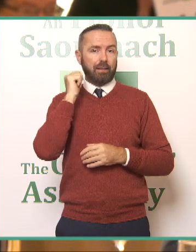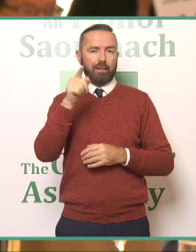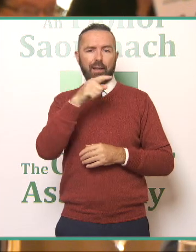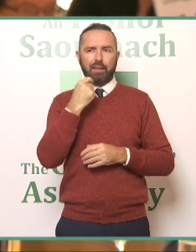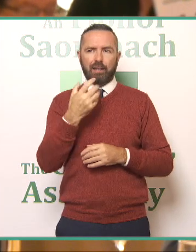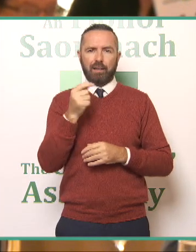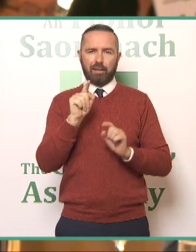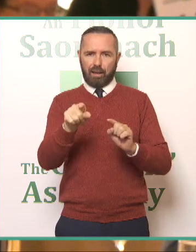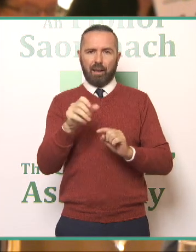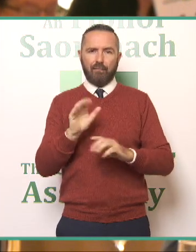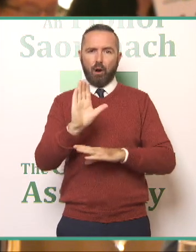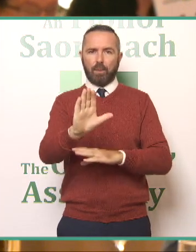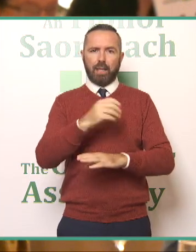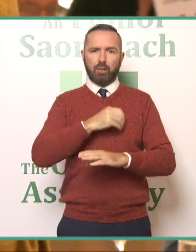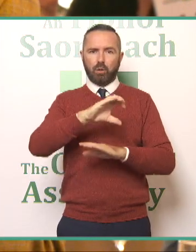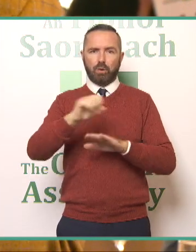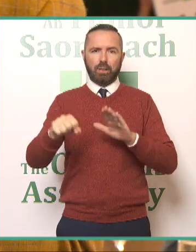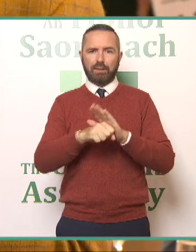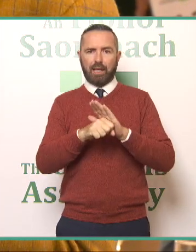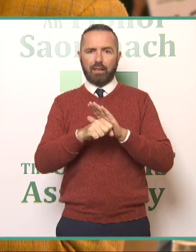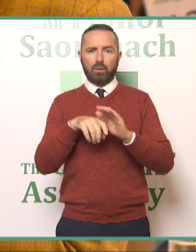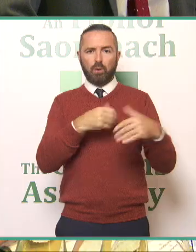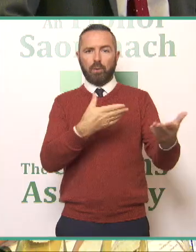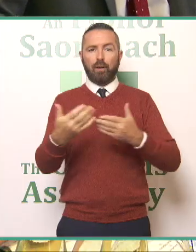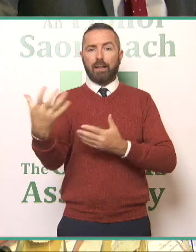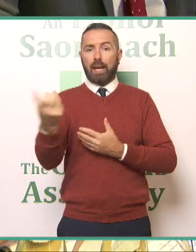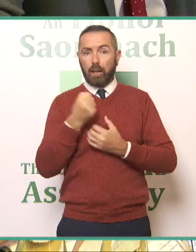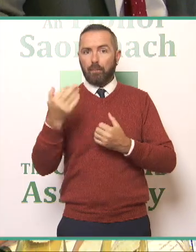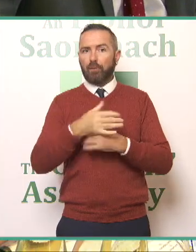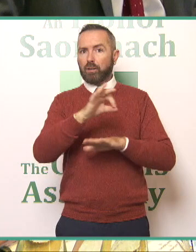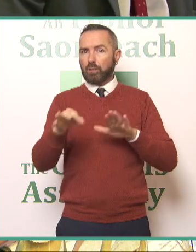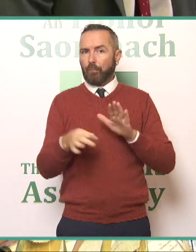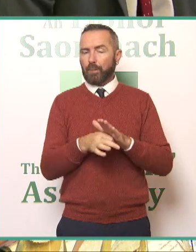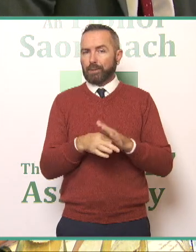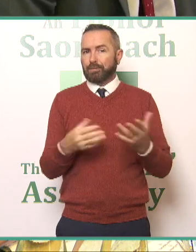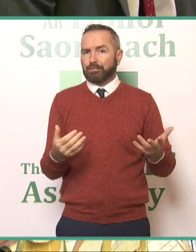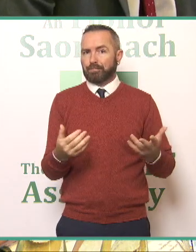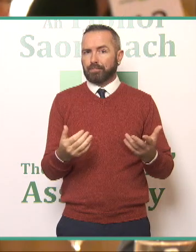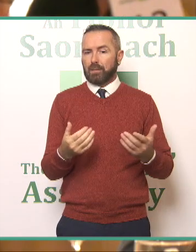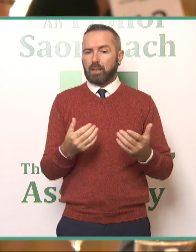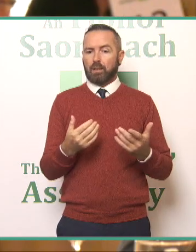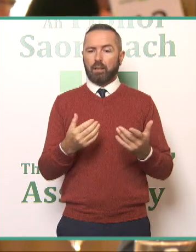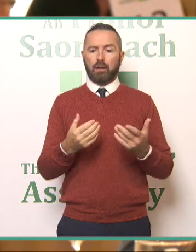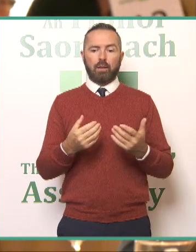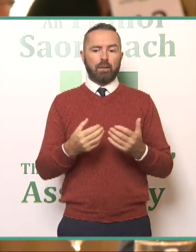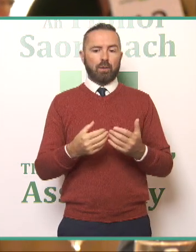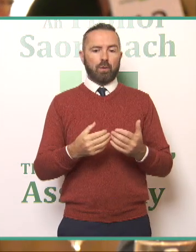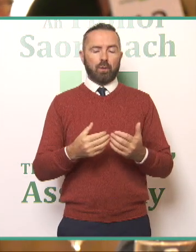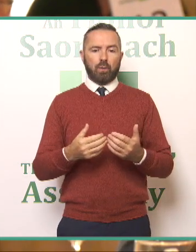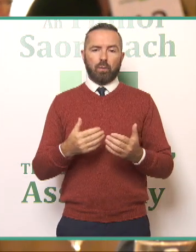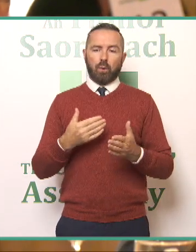state to providing income to the state. So what we're seeing